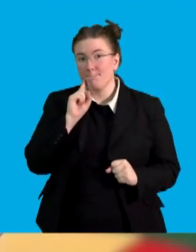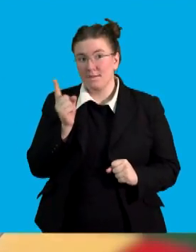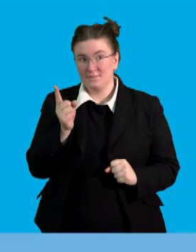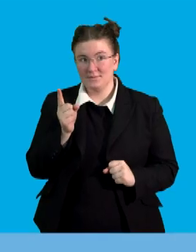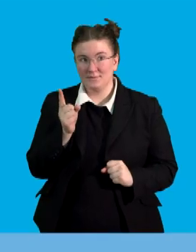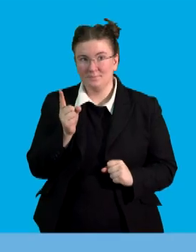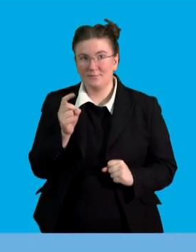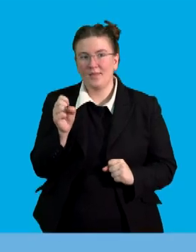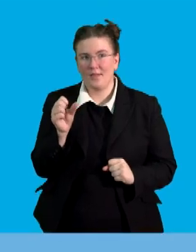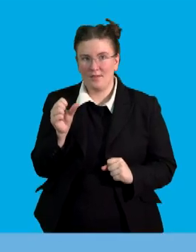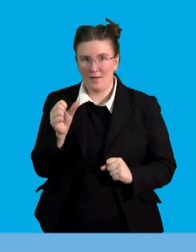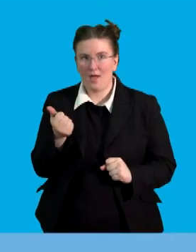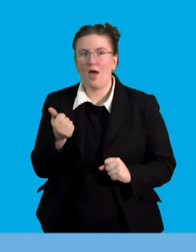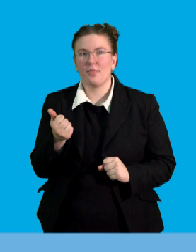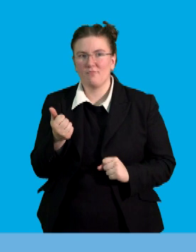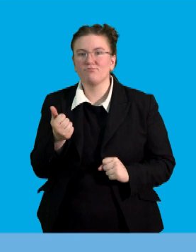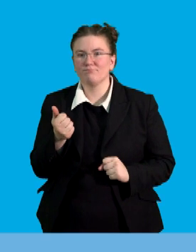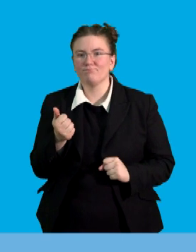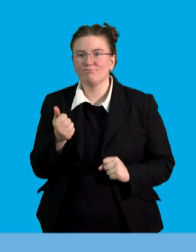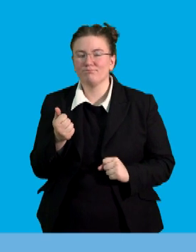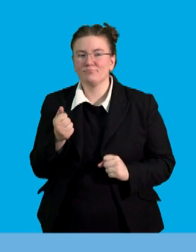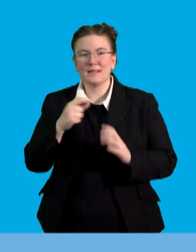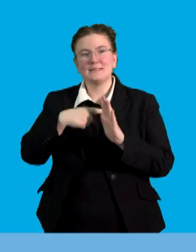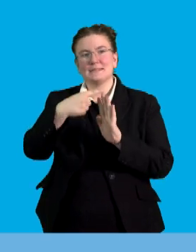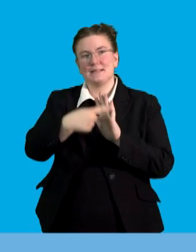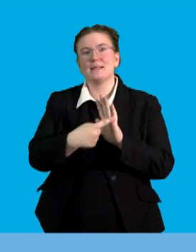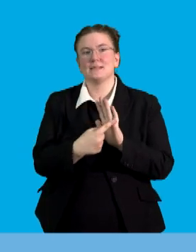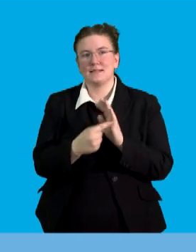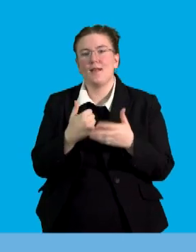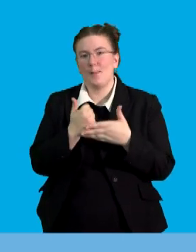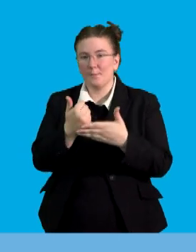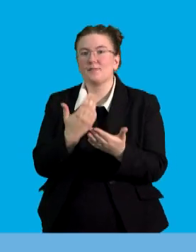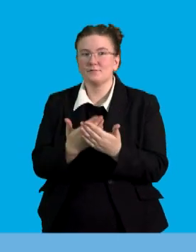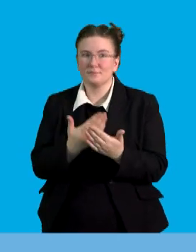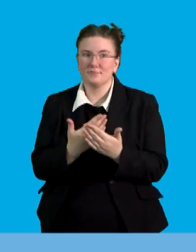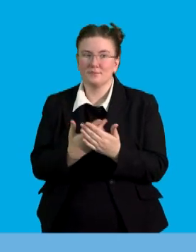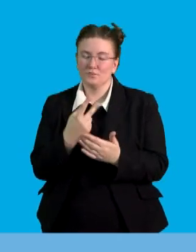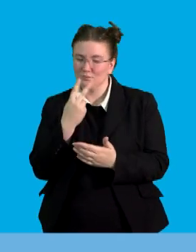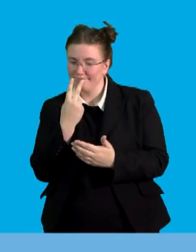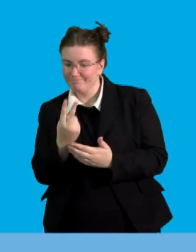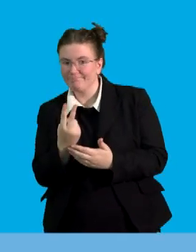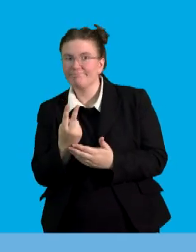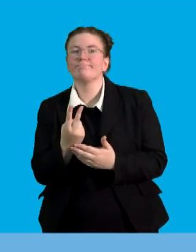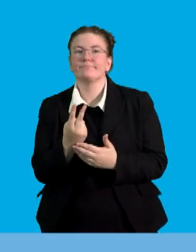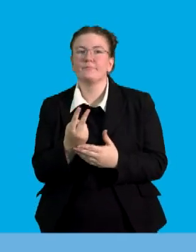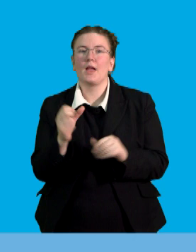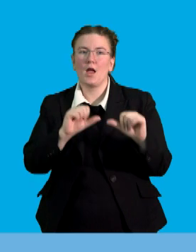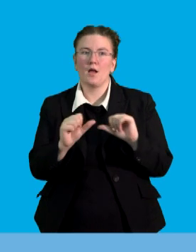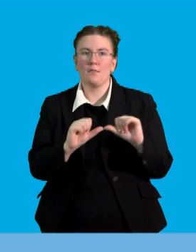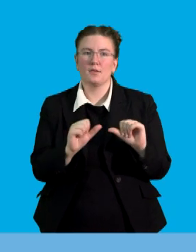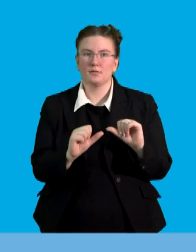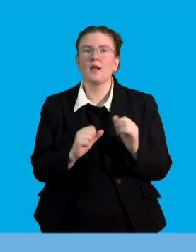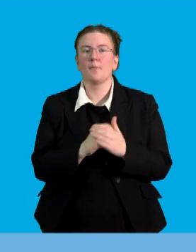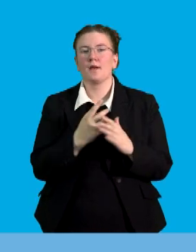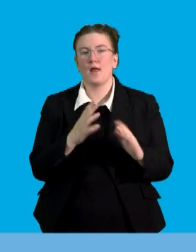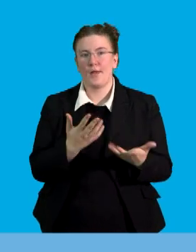our other senses can help us to say if whether a chemical reaction has taken place or not. Now, what do we mean by those senses,